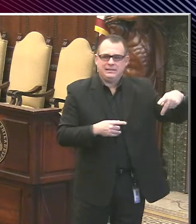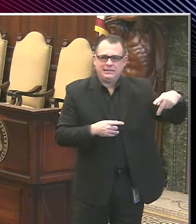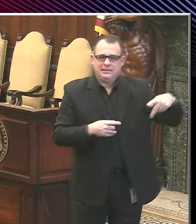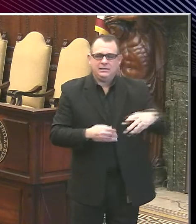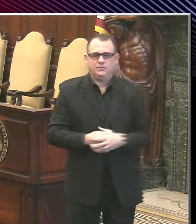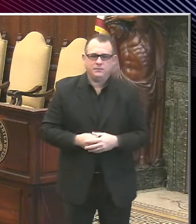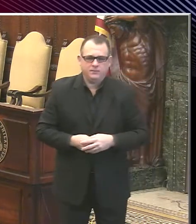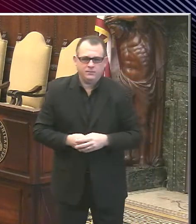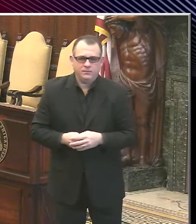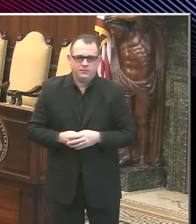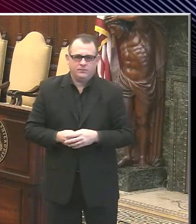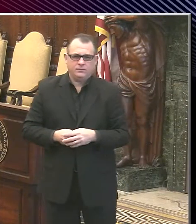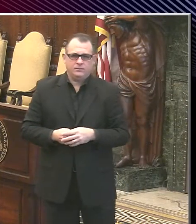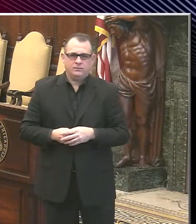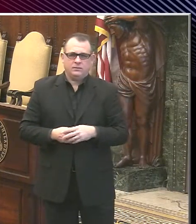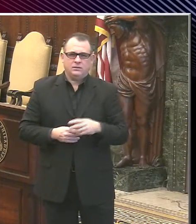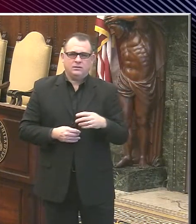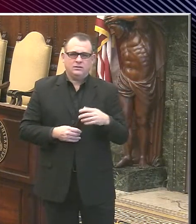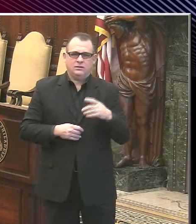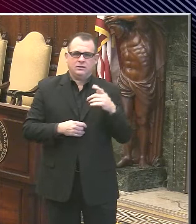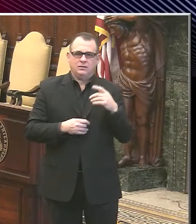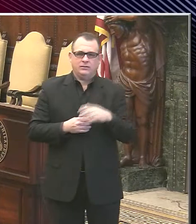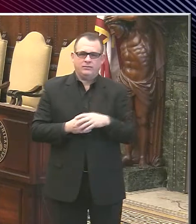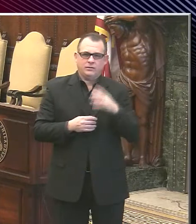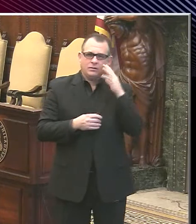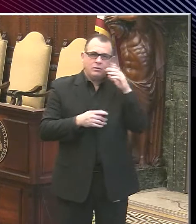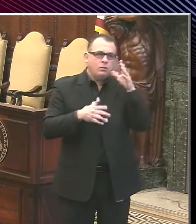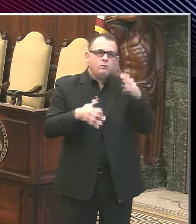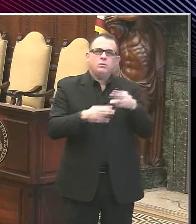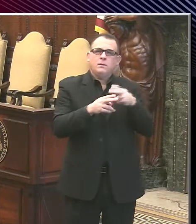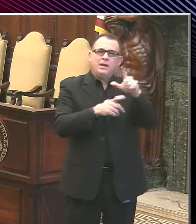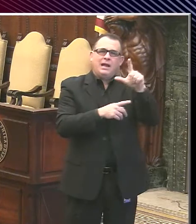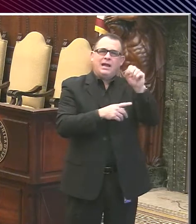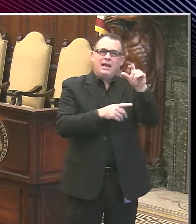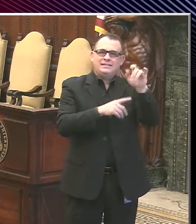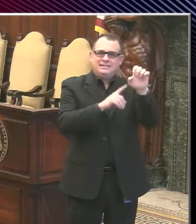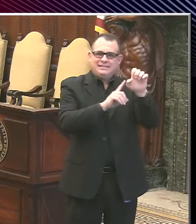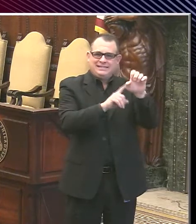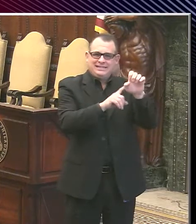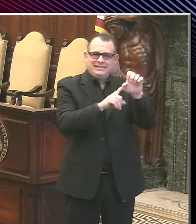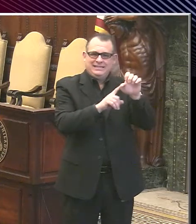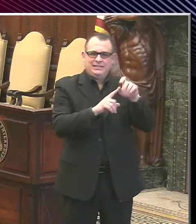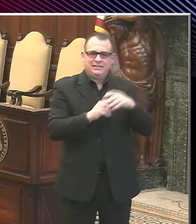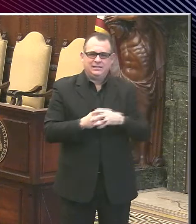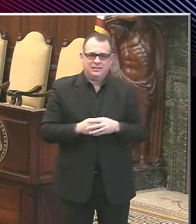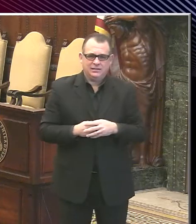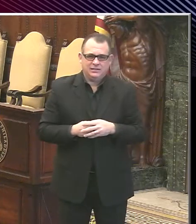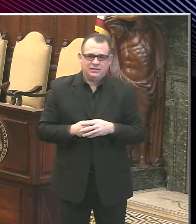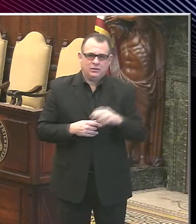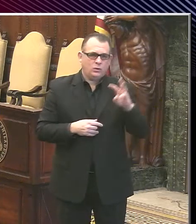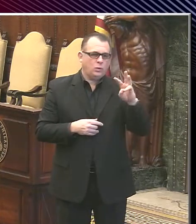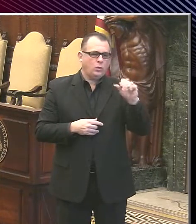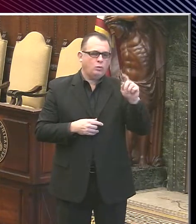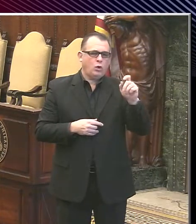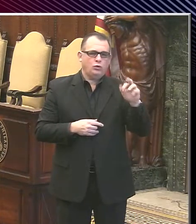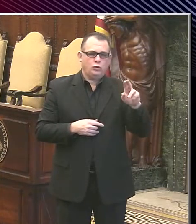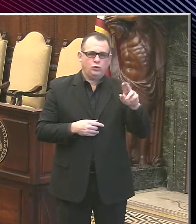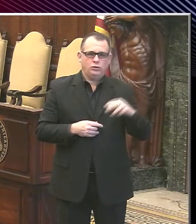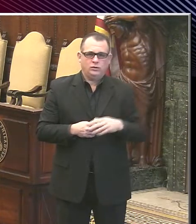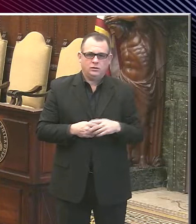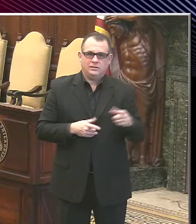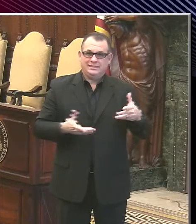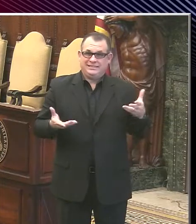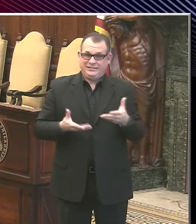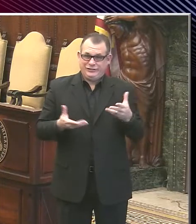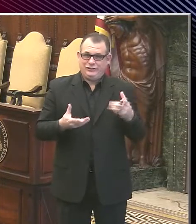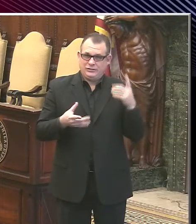1-833-TALK-FLP. I'm pleased that Leslie Walker, the interim director of the Free Library, has joined us today for questions. Again, this will come a week from